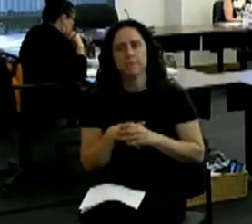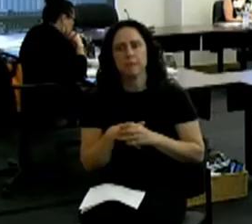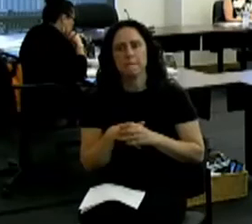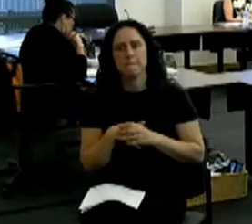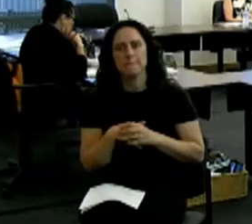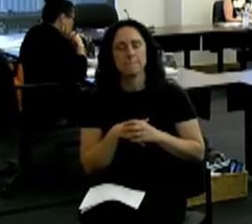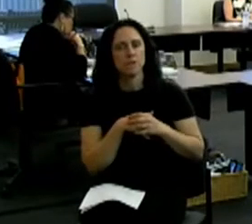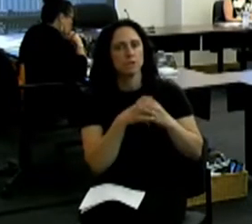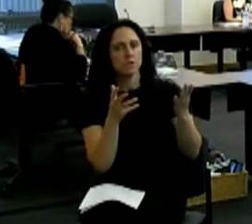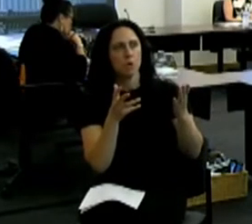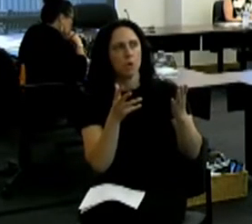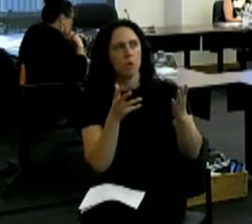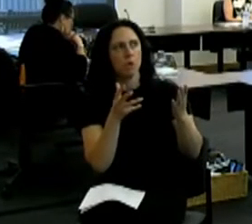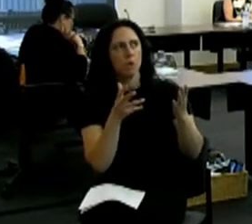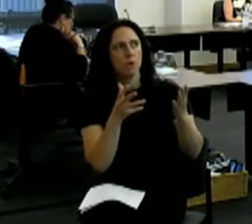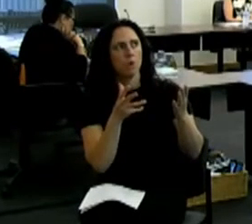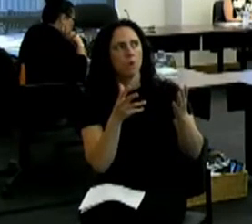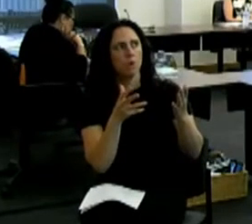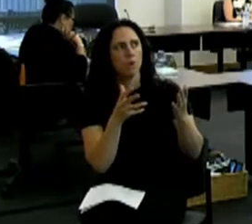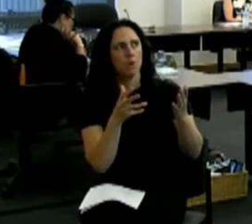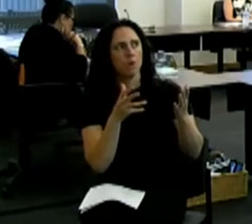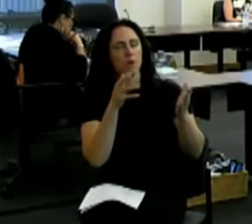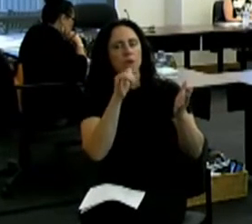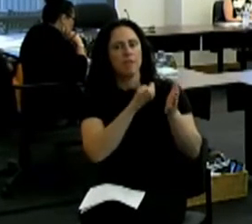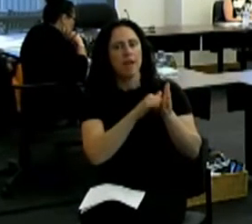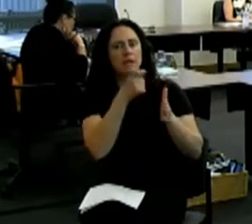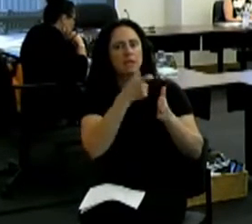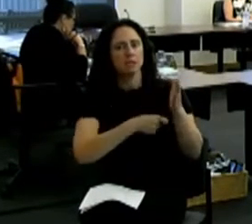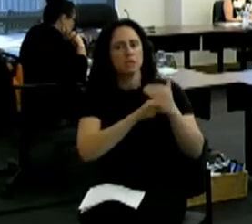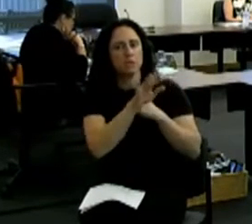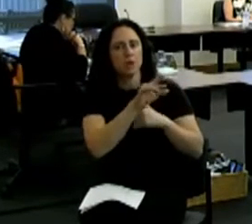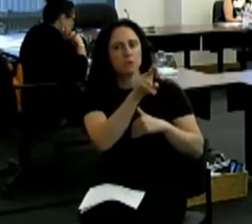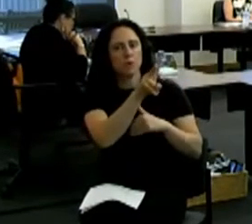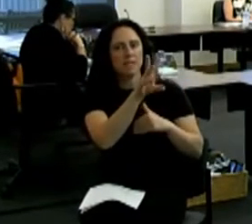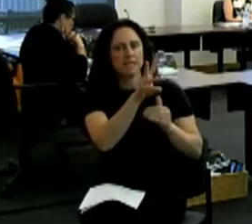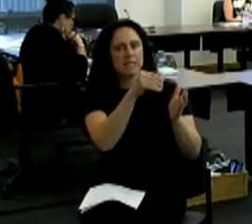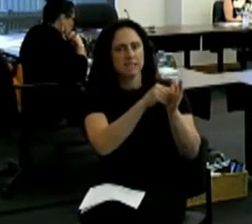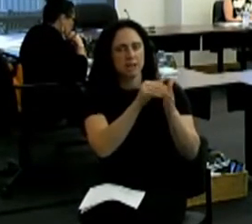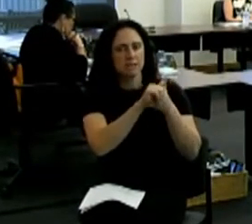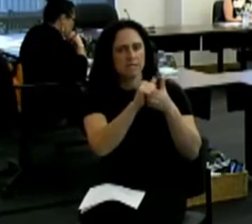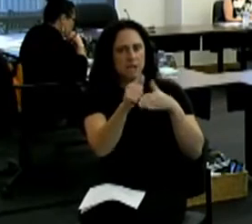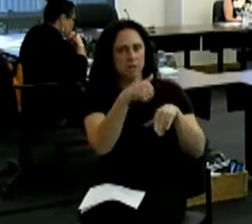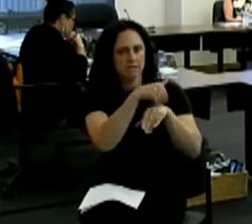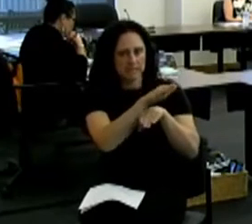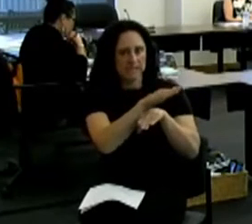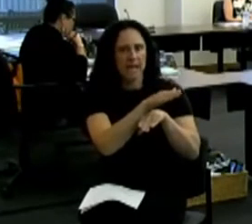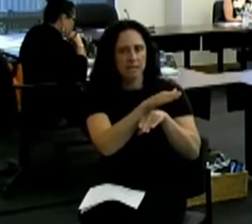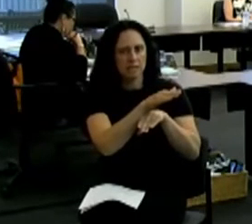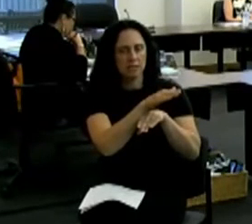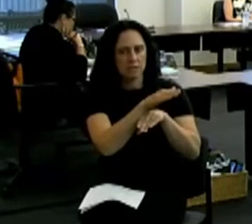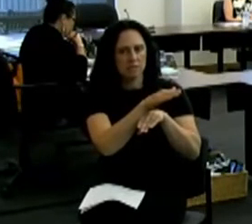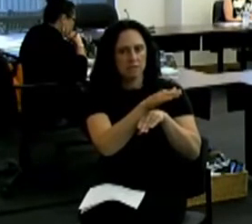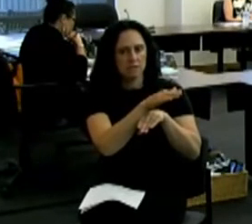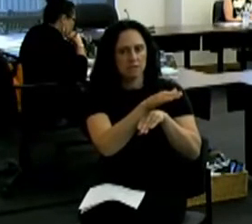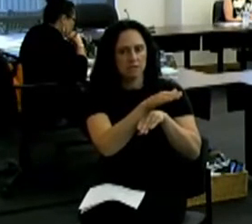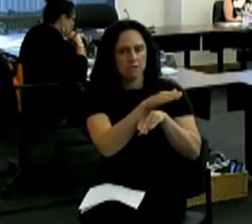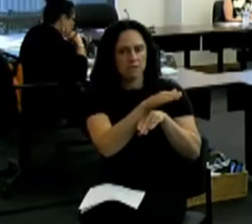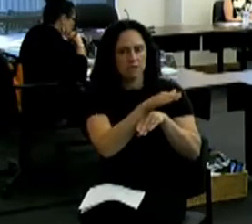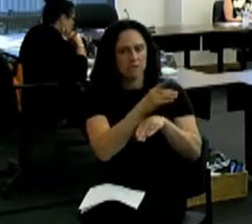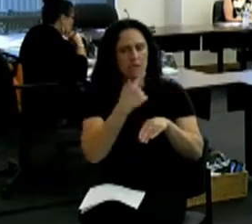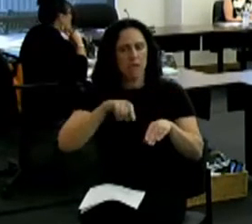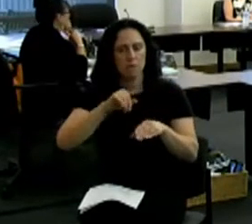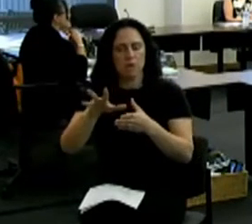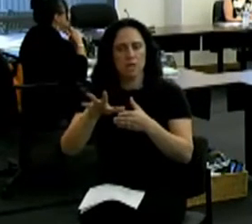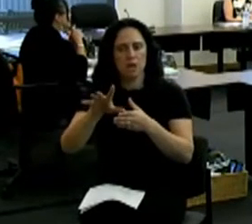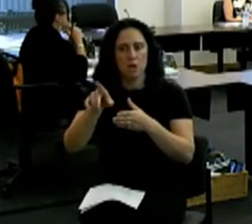So that is costing about $26,000 to send out. And